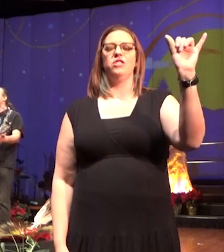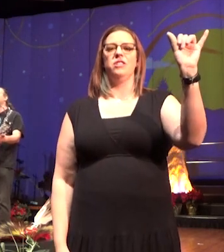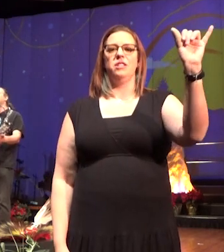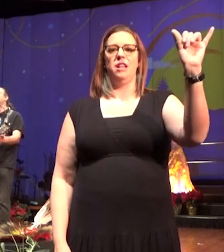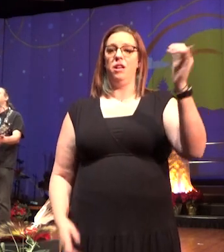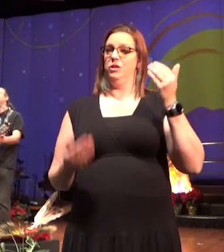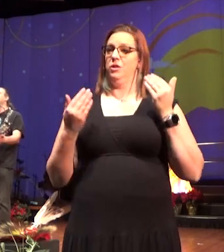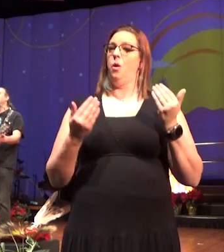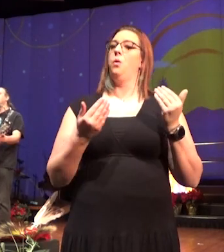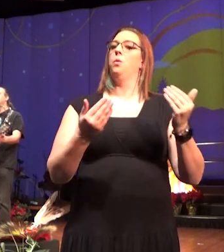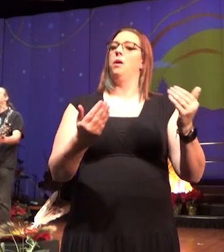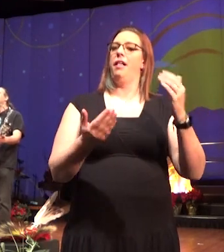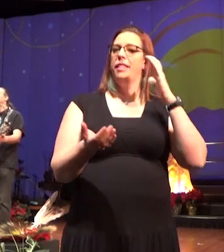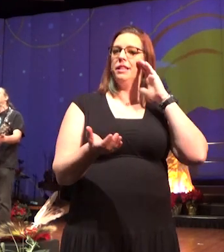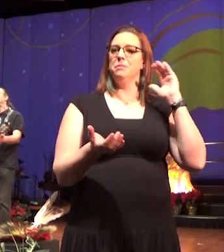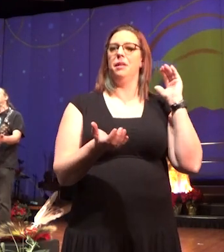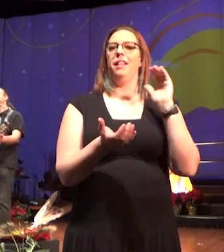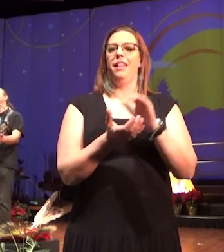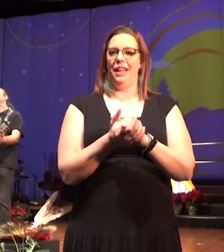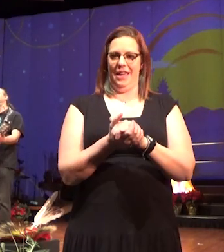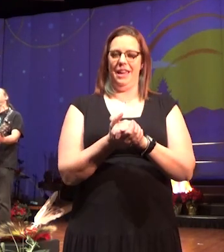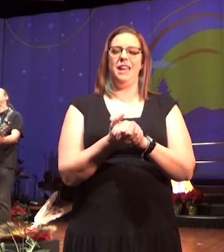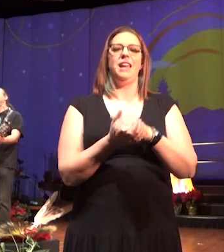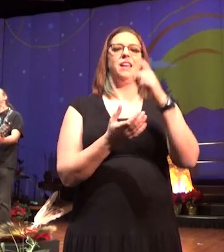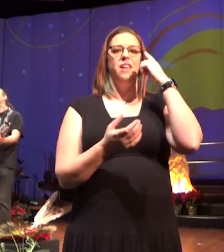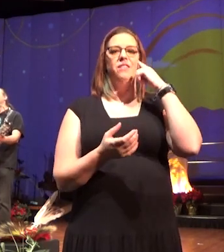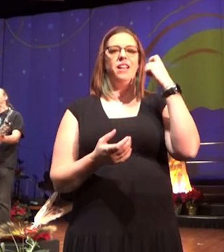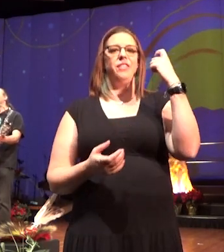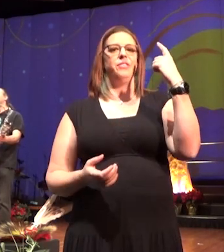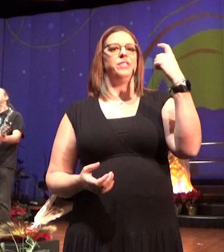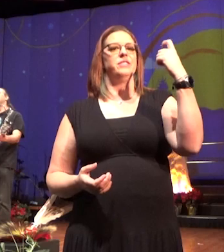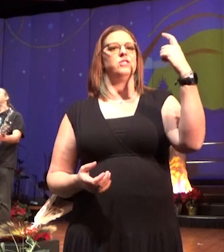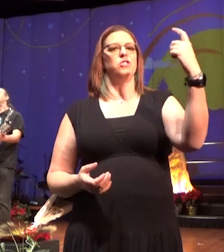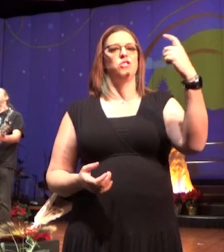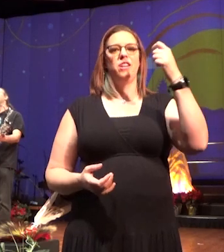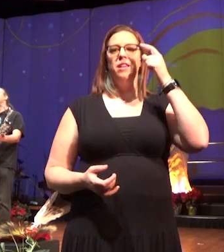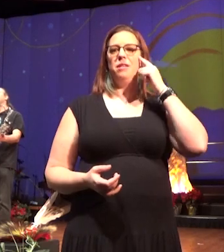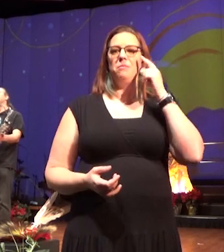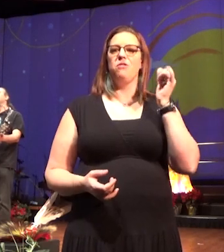forever. So let's believe in this dream